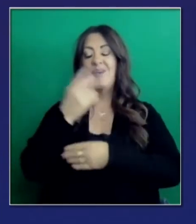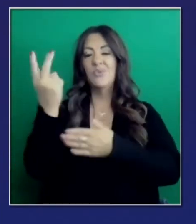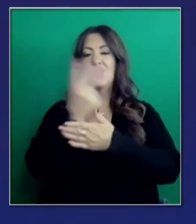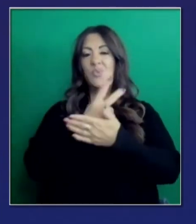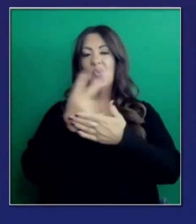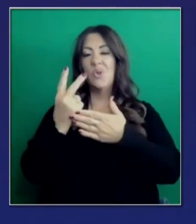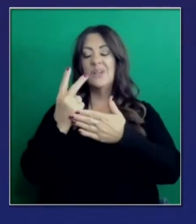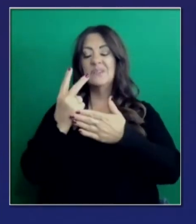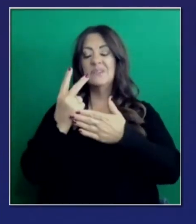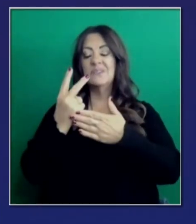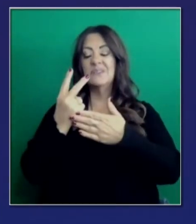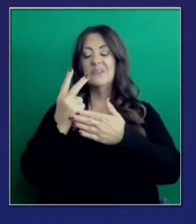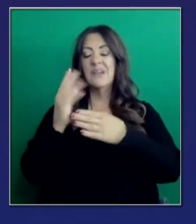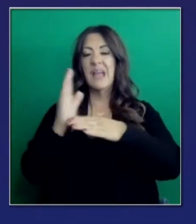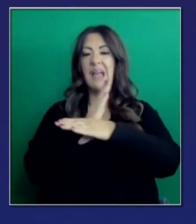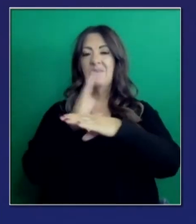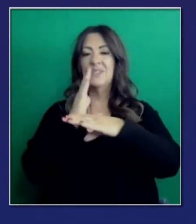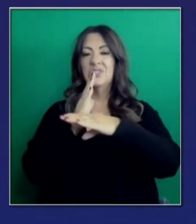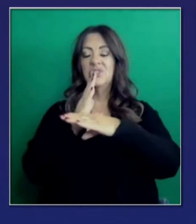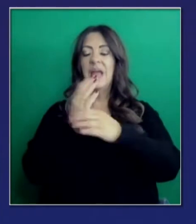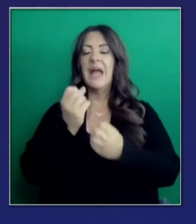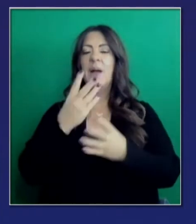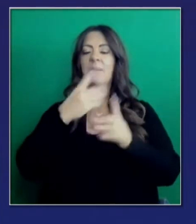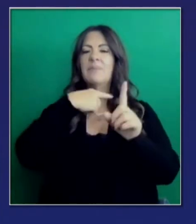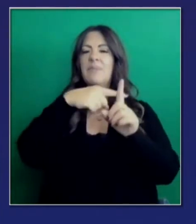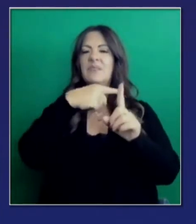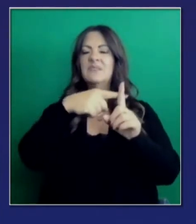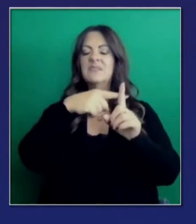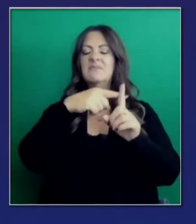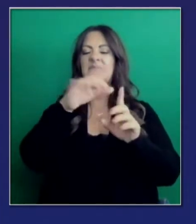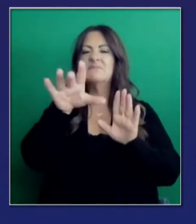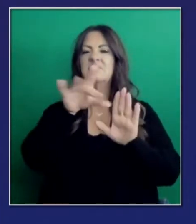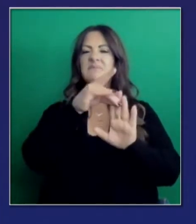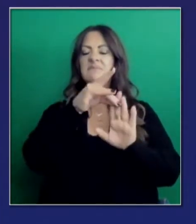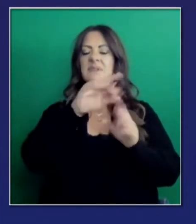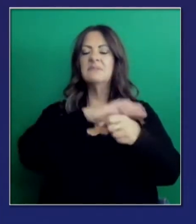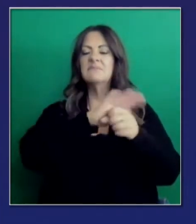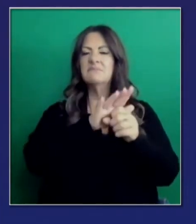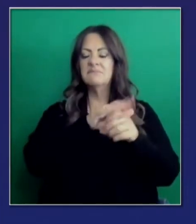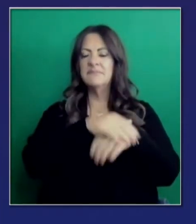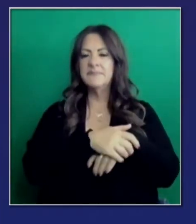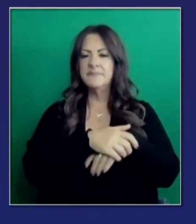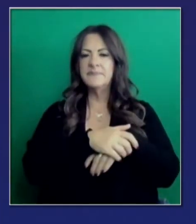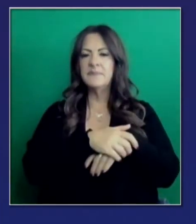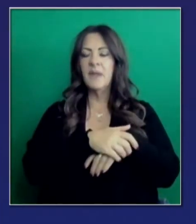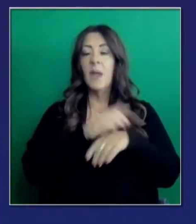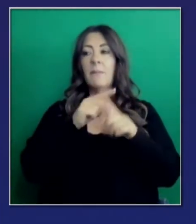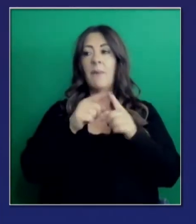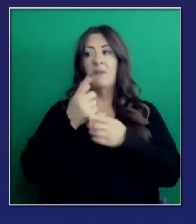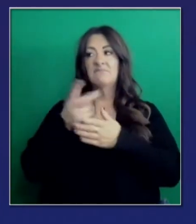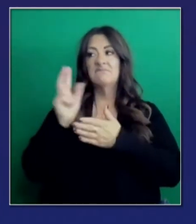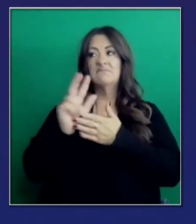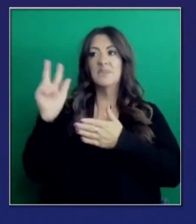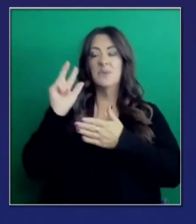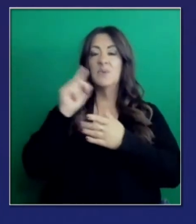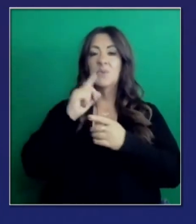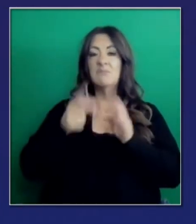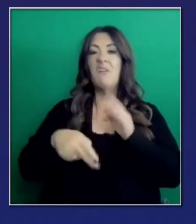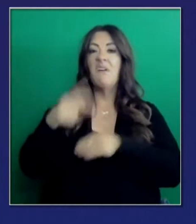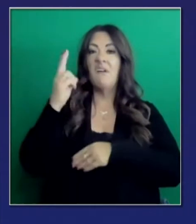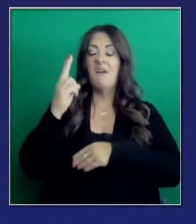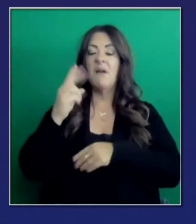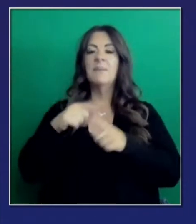to 9.4%. It was substantially higher just a few weeks ago. You could take a look here at